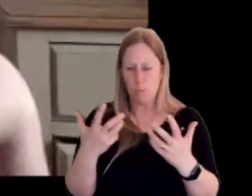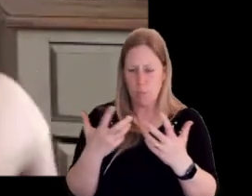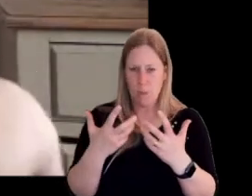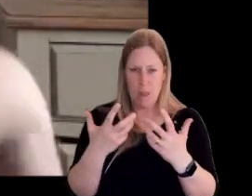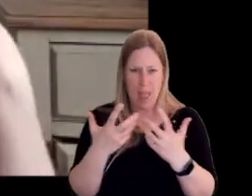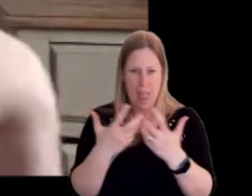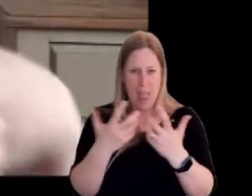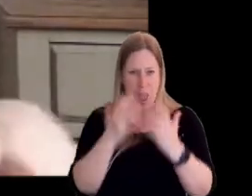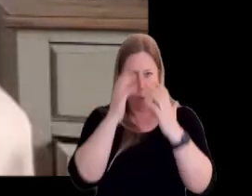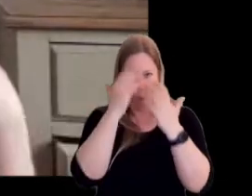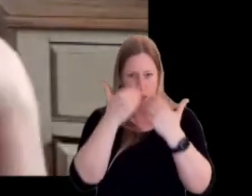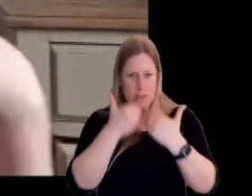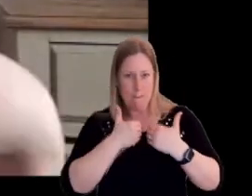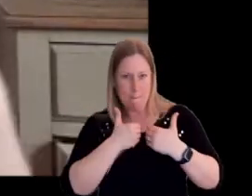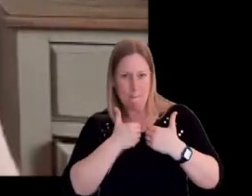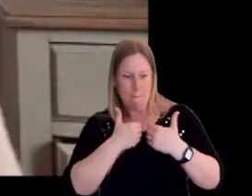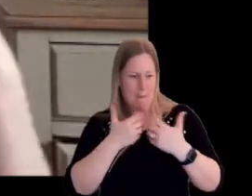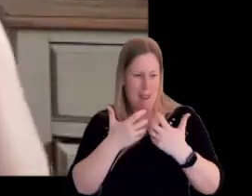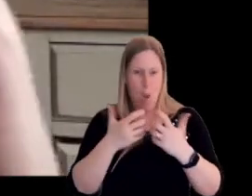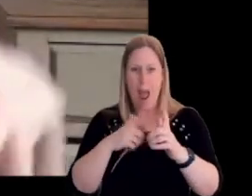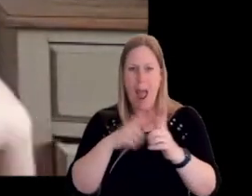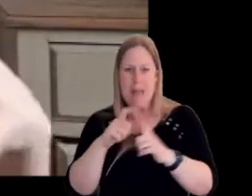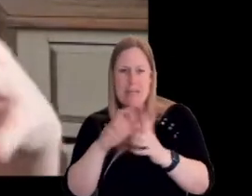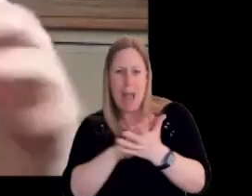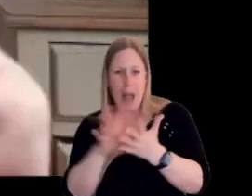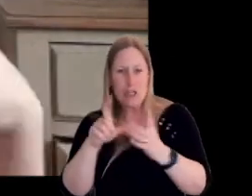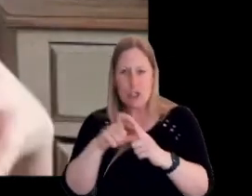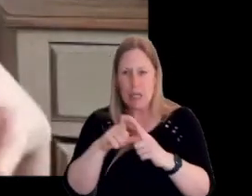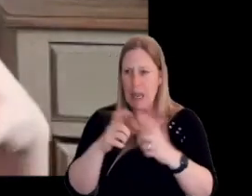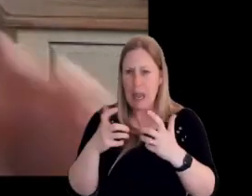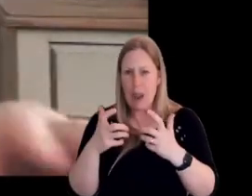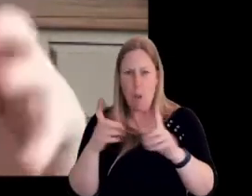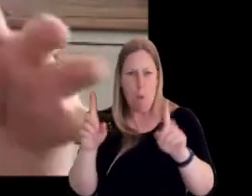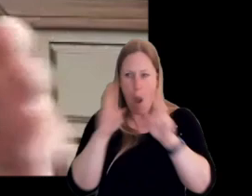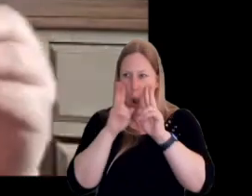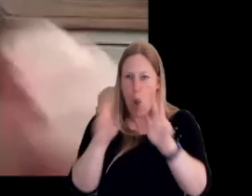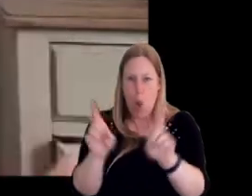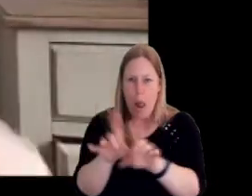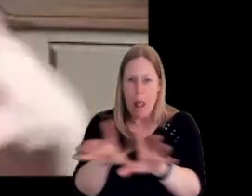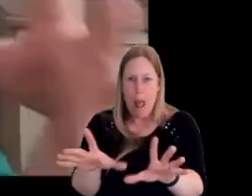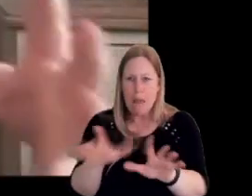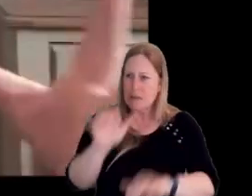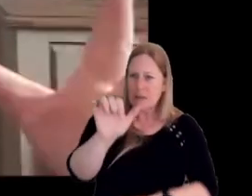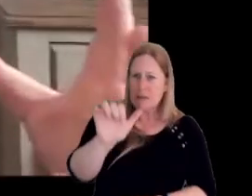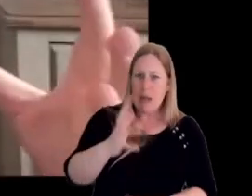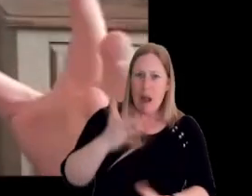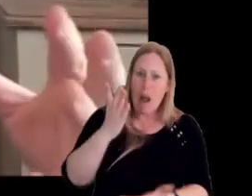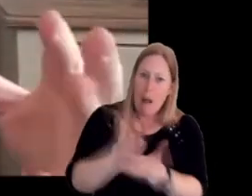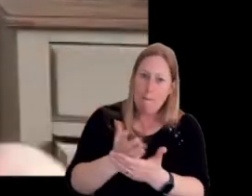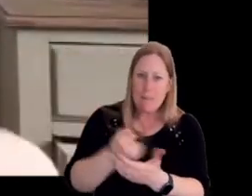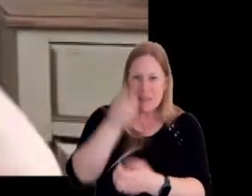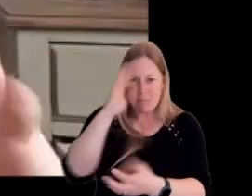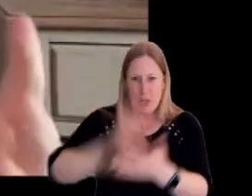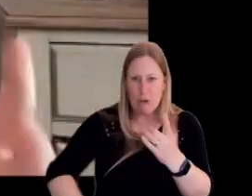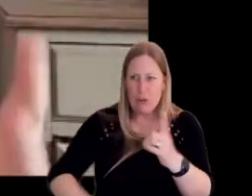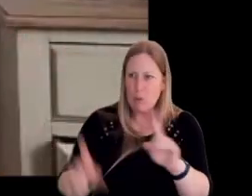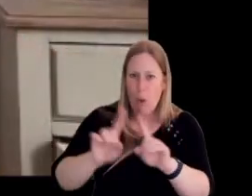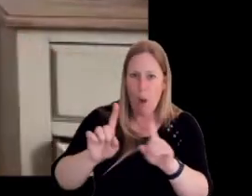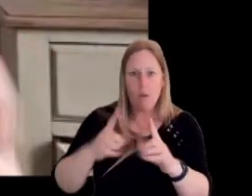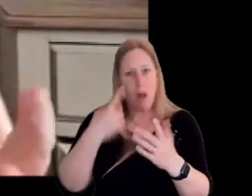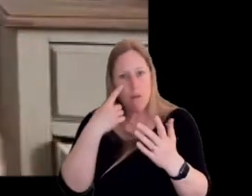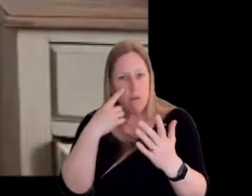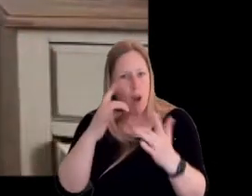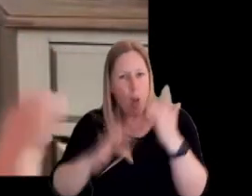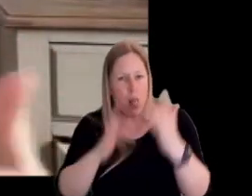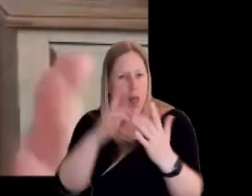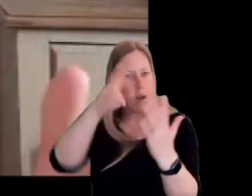how autism and ADHD for myself manifest in people, and seeing like the lived experience of people sharing online